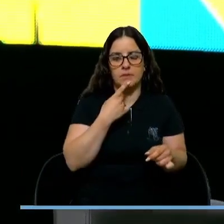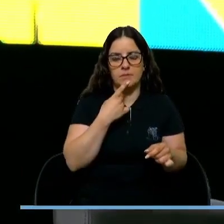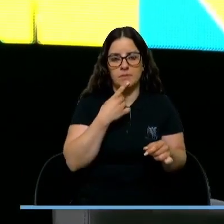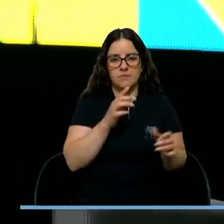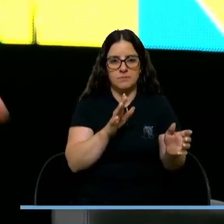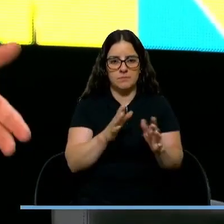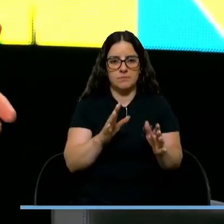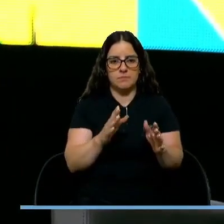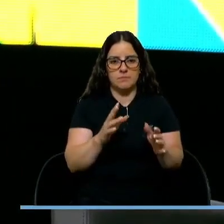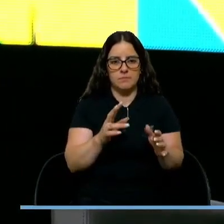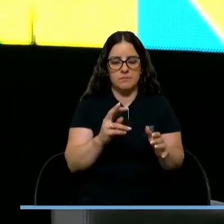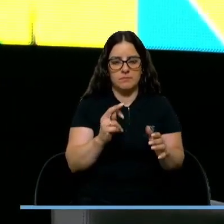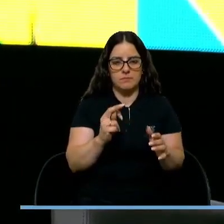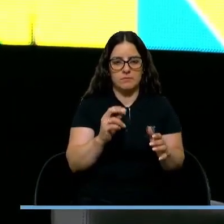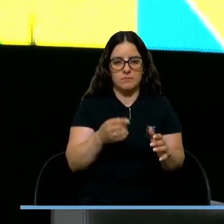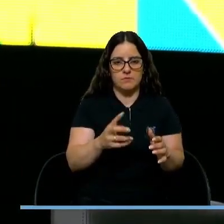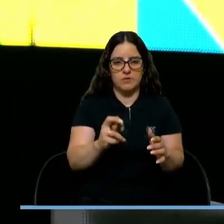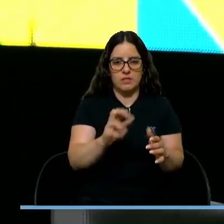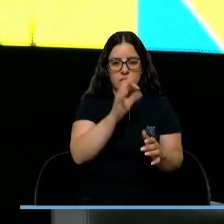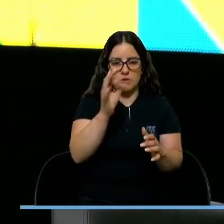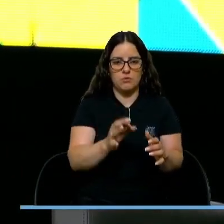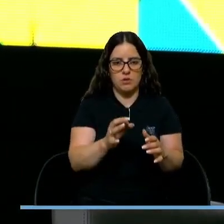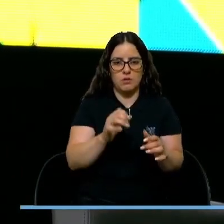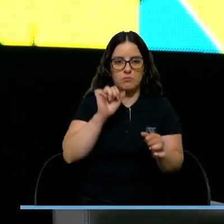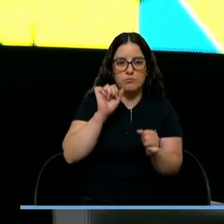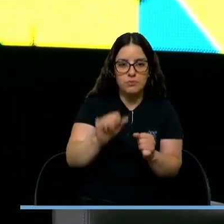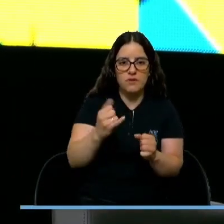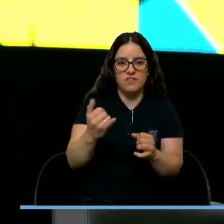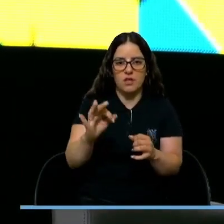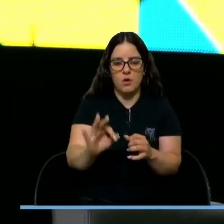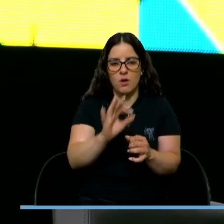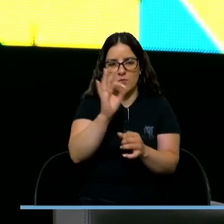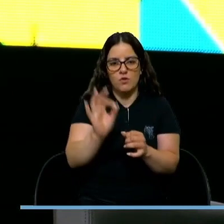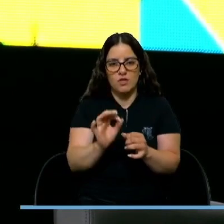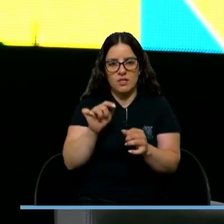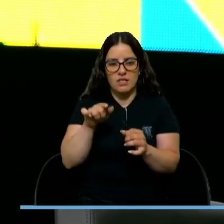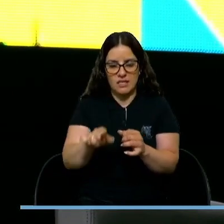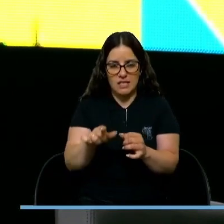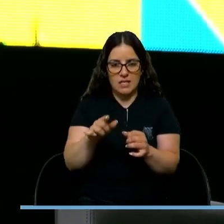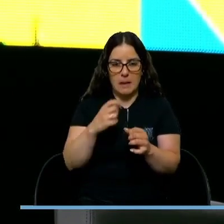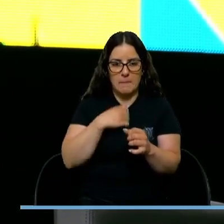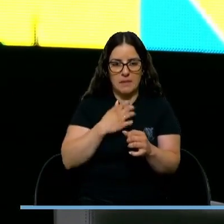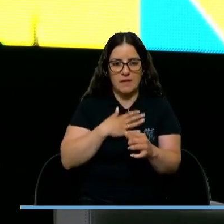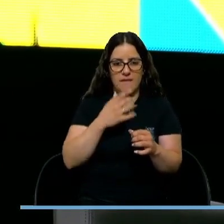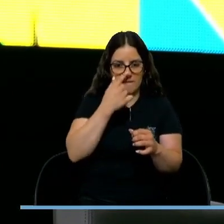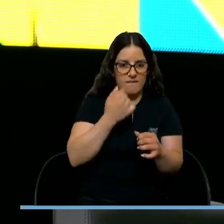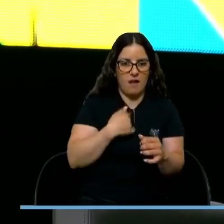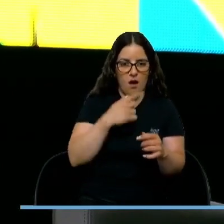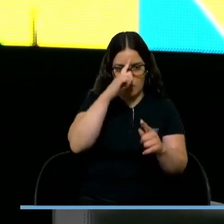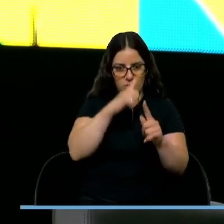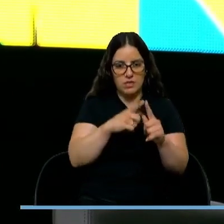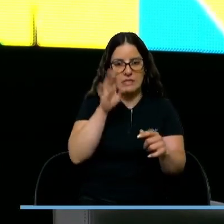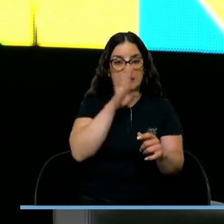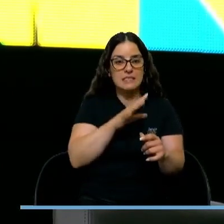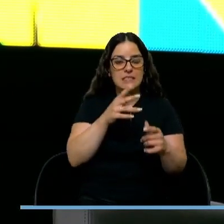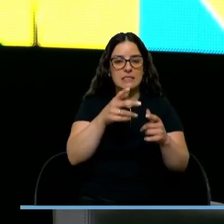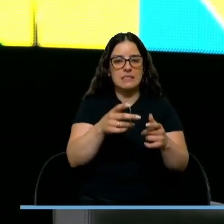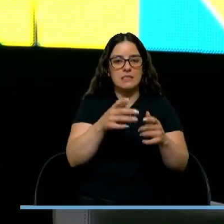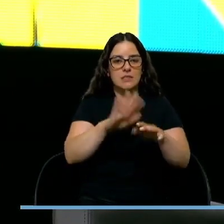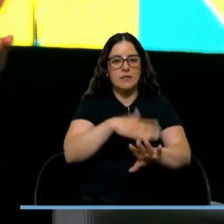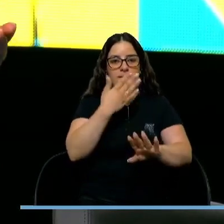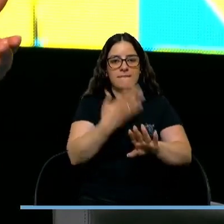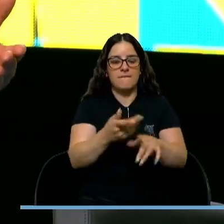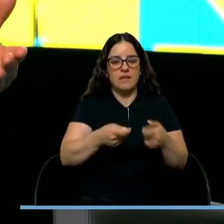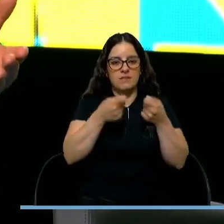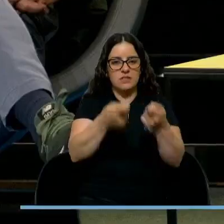And 93% of these 34% of corporations will fail if they do not double their